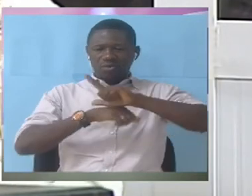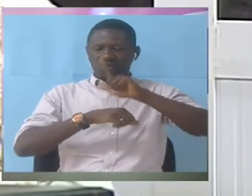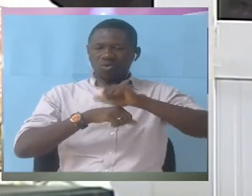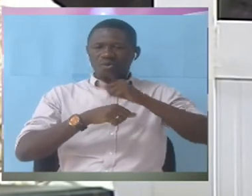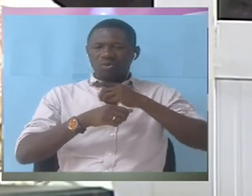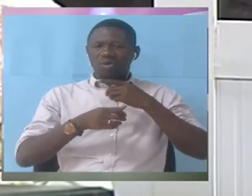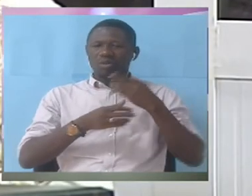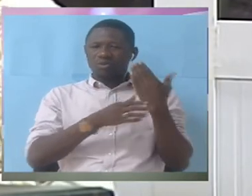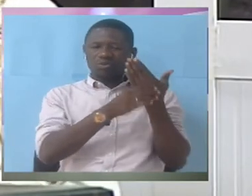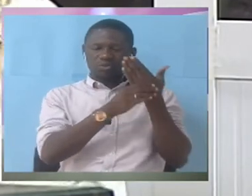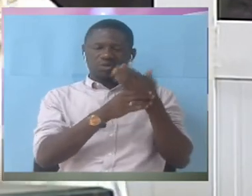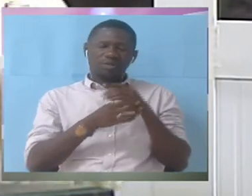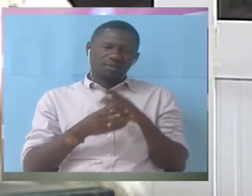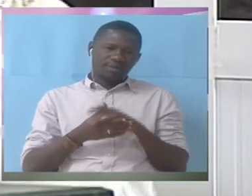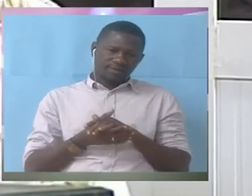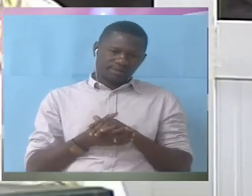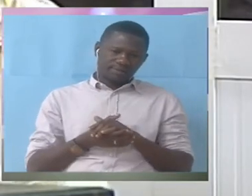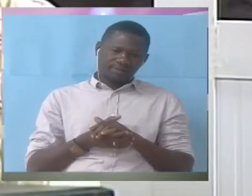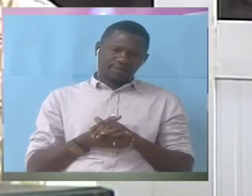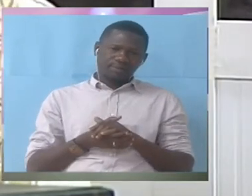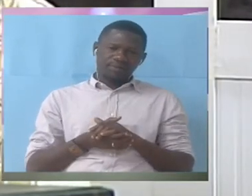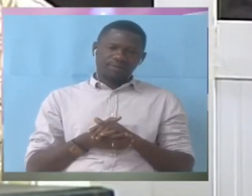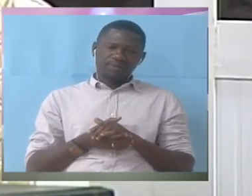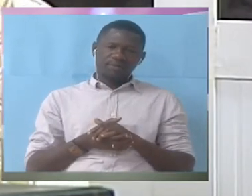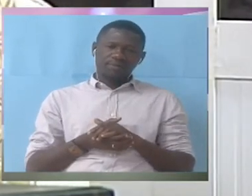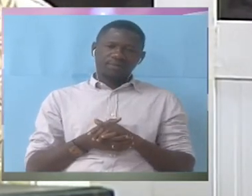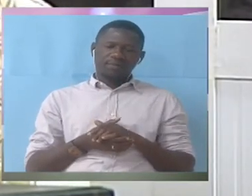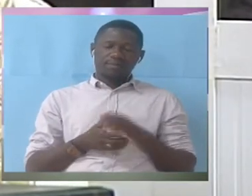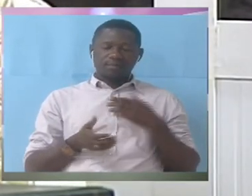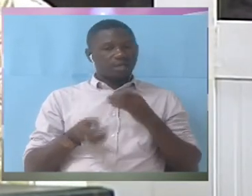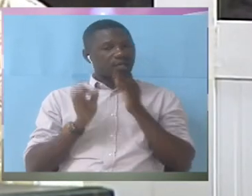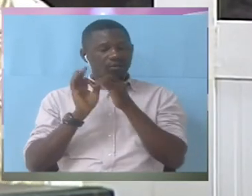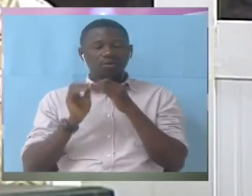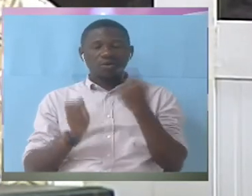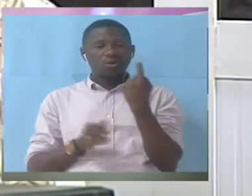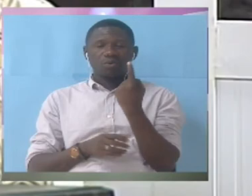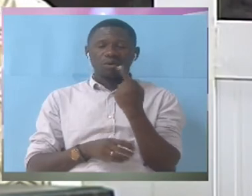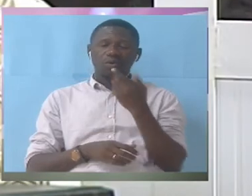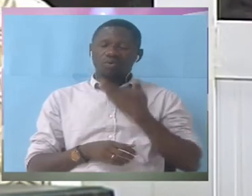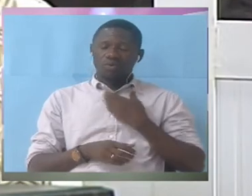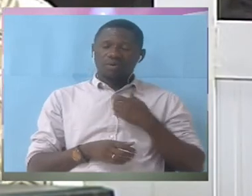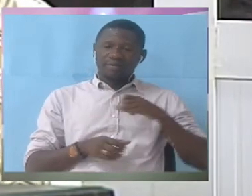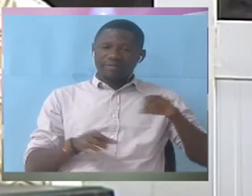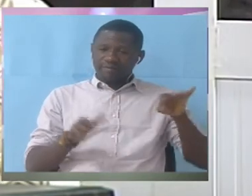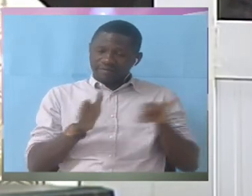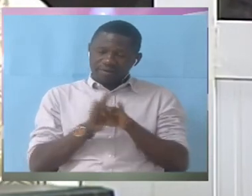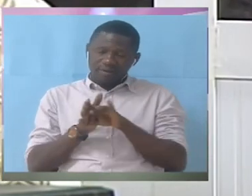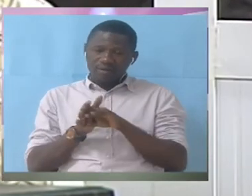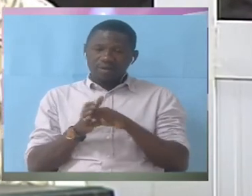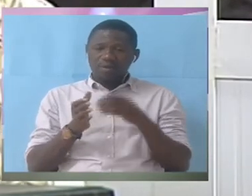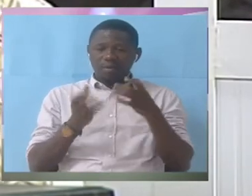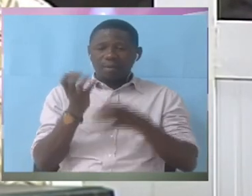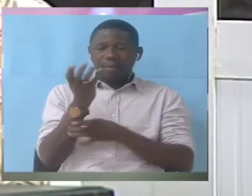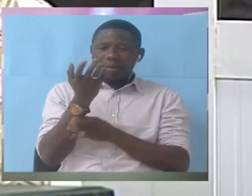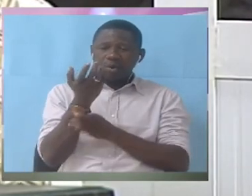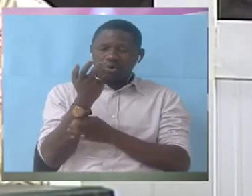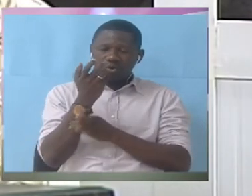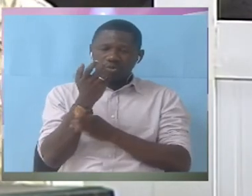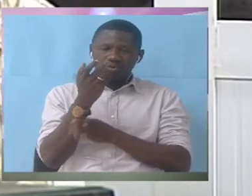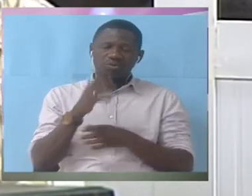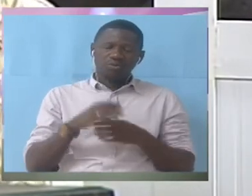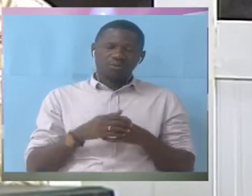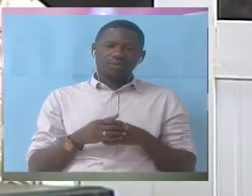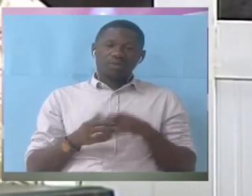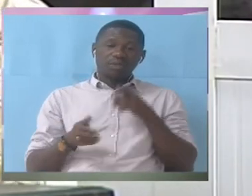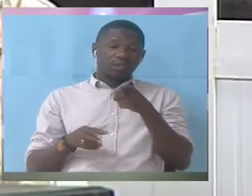And I said to him, you had only one who could fix bones. So you cannot tell me more about, this